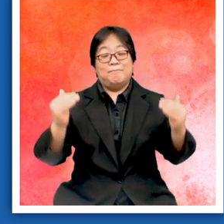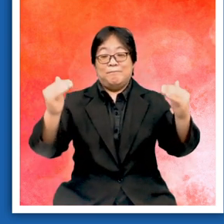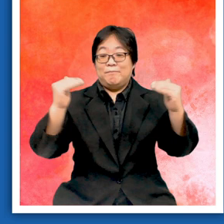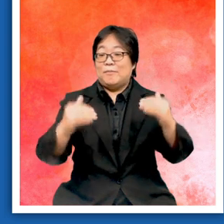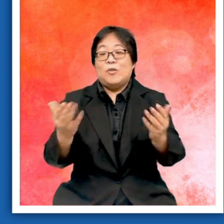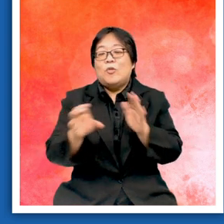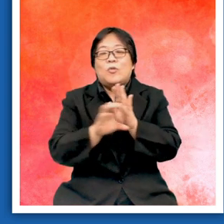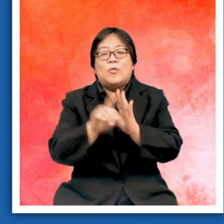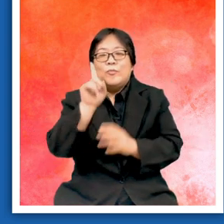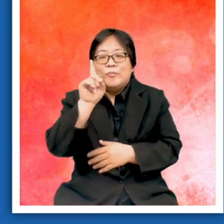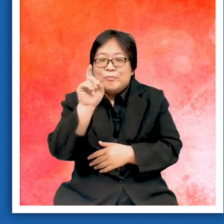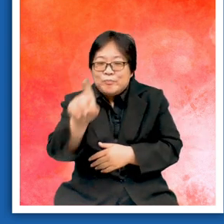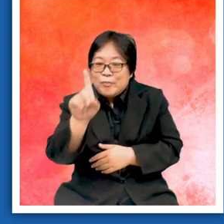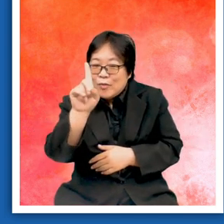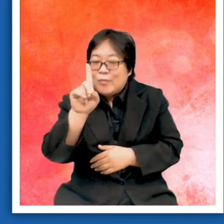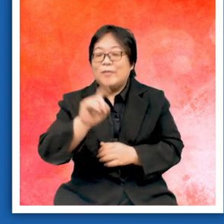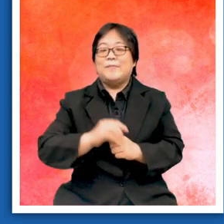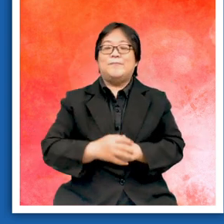one course.